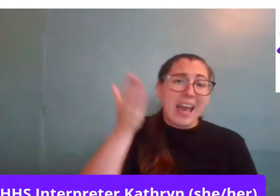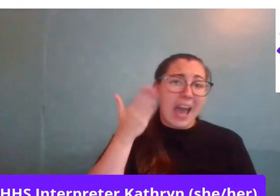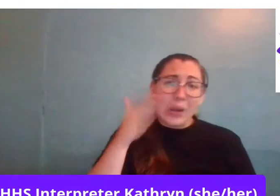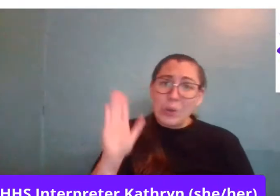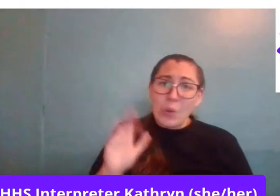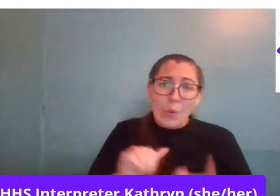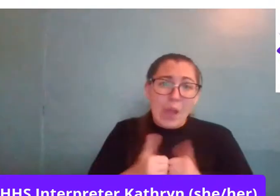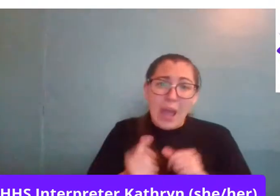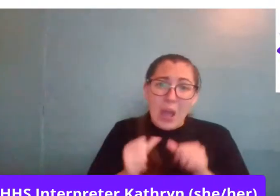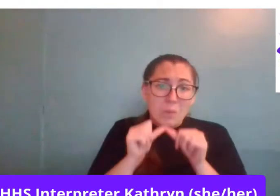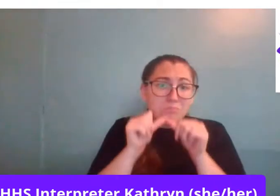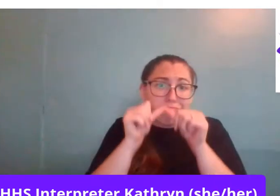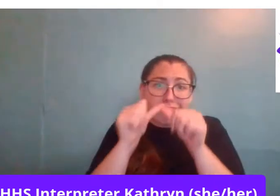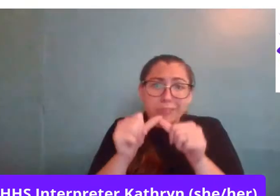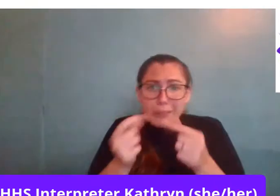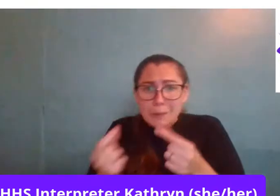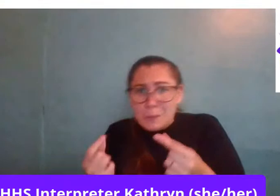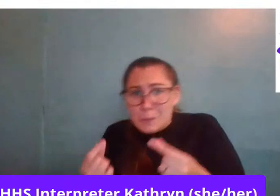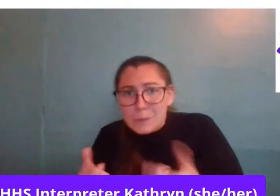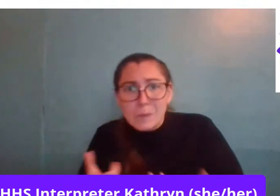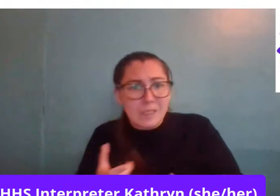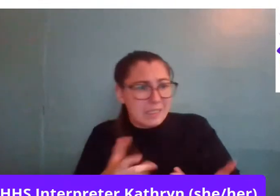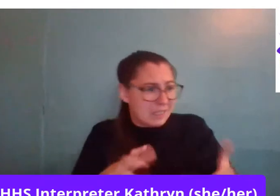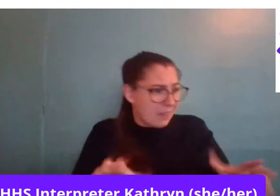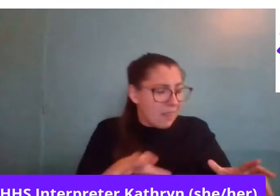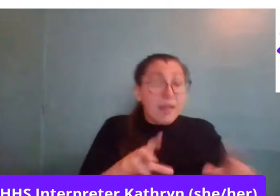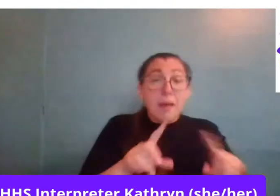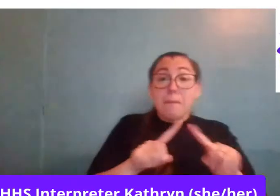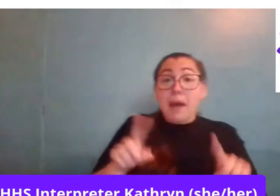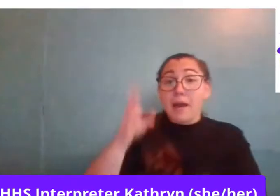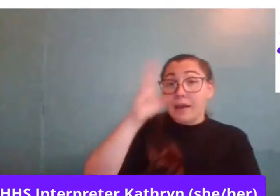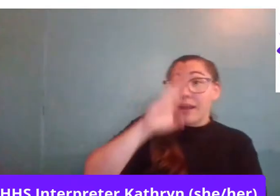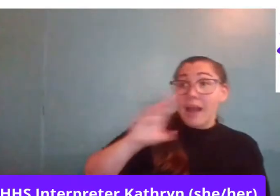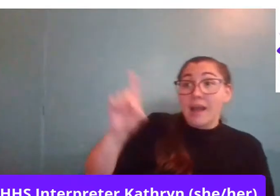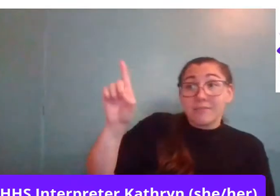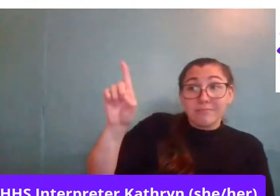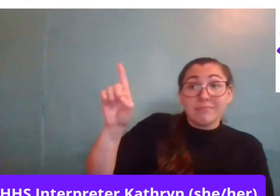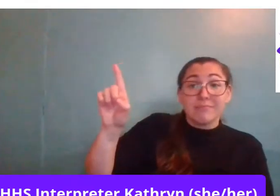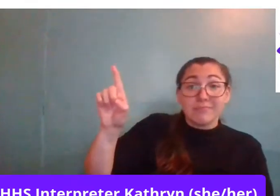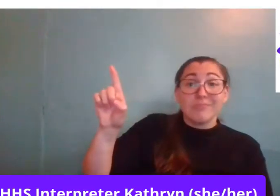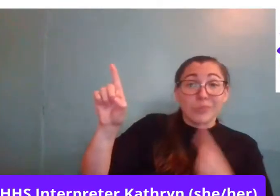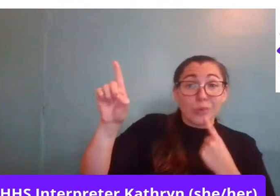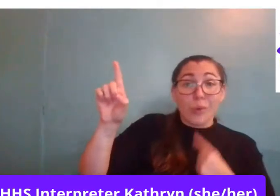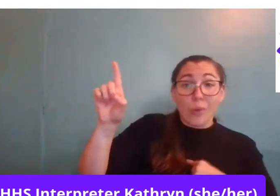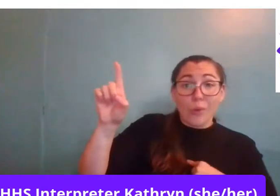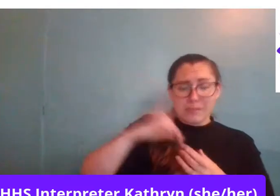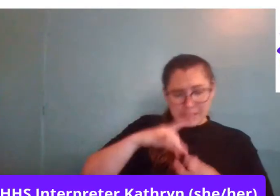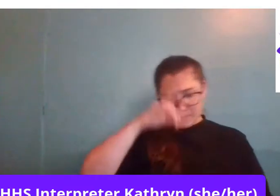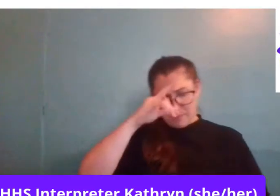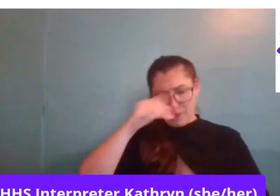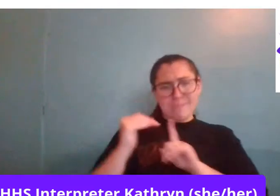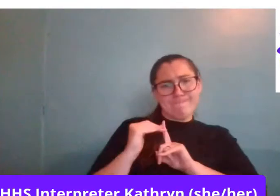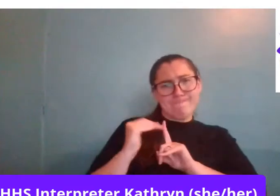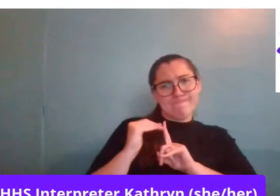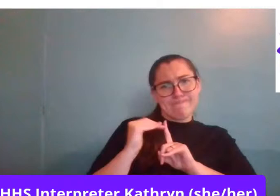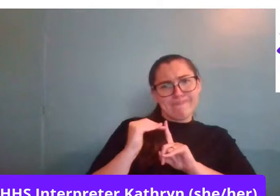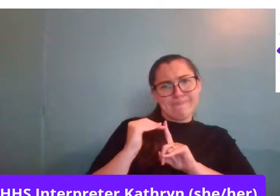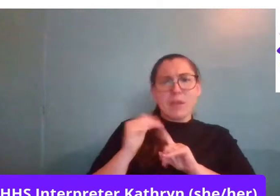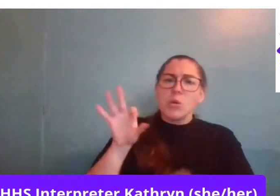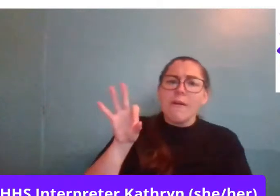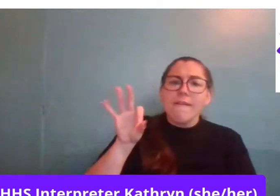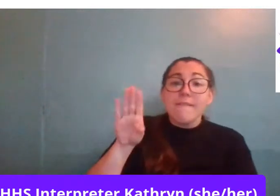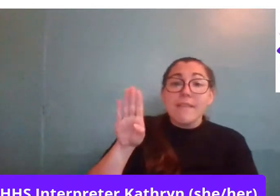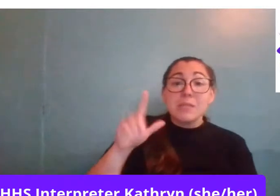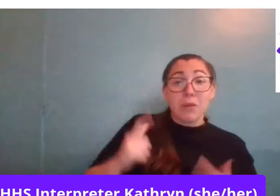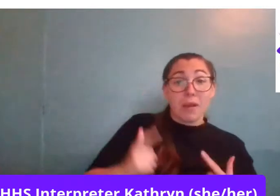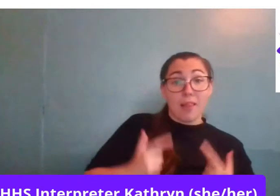gonna do that? But God had told something in my spirit. Do a Facebook Live.